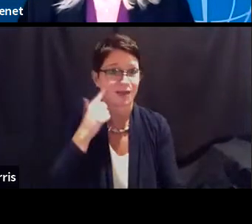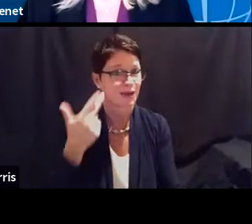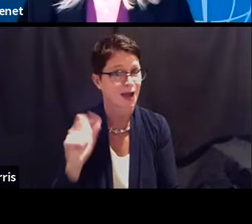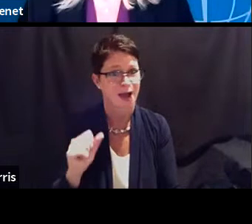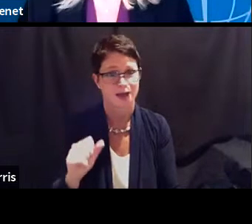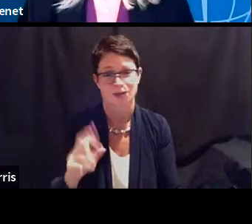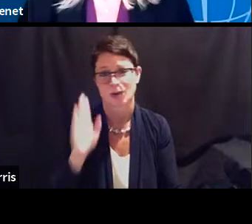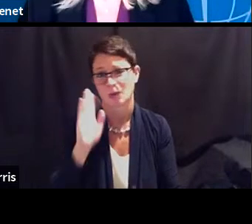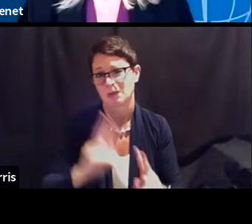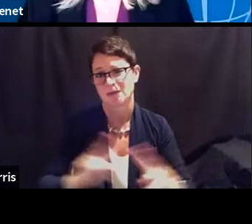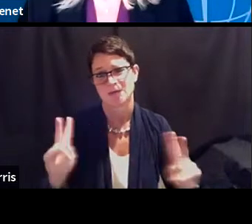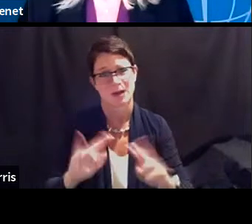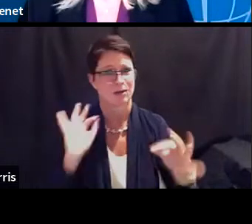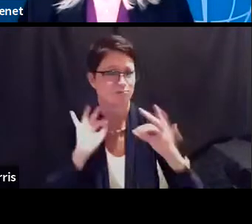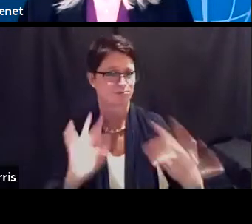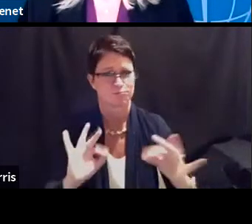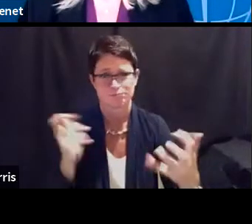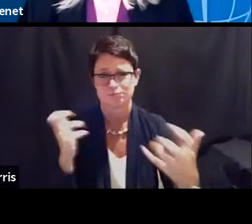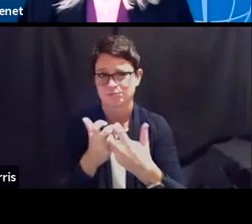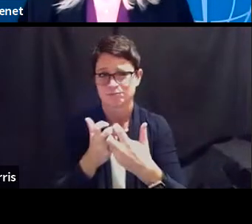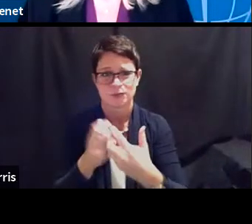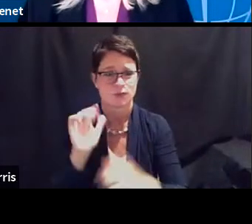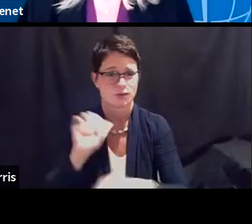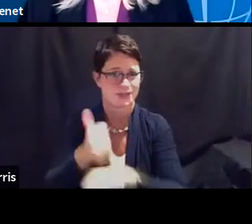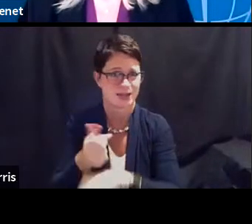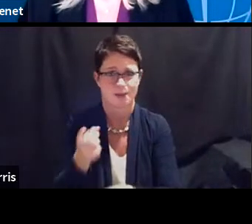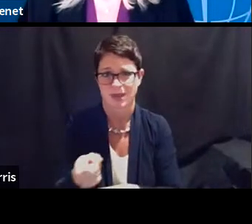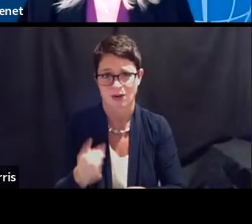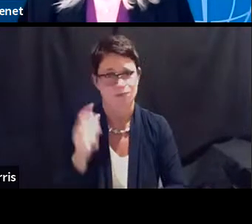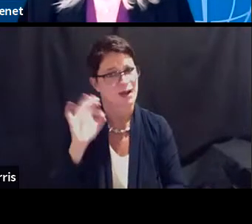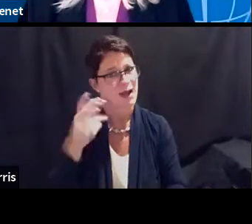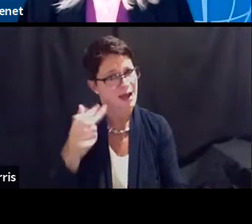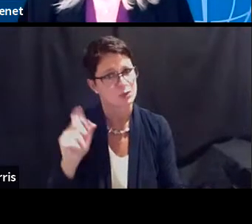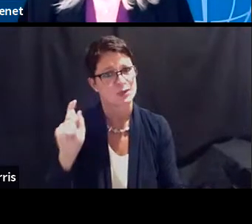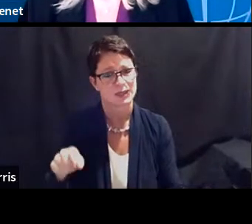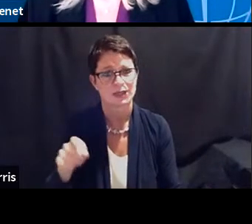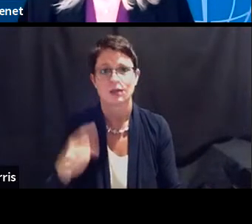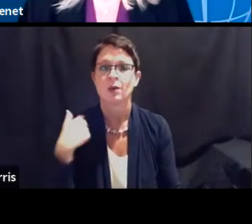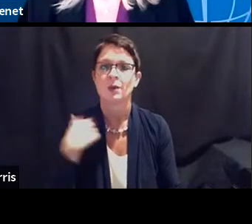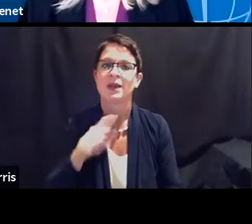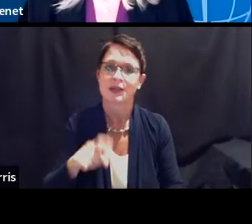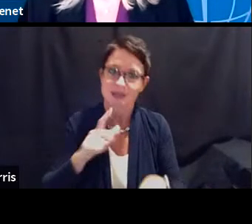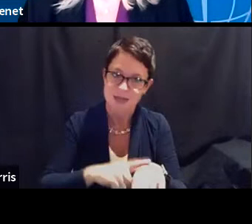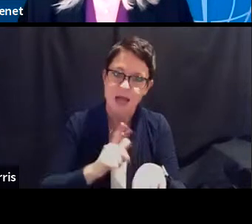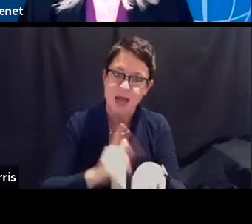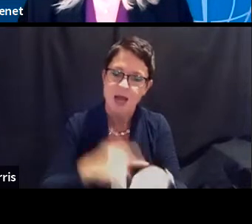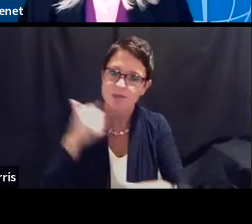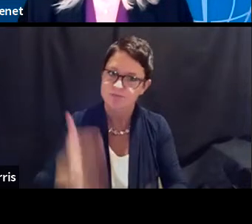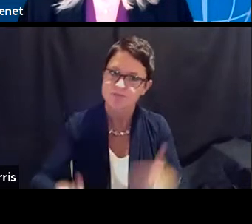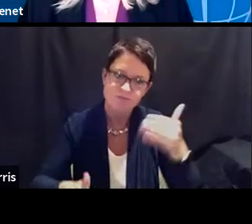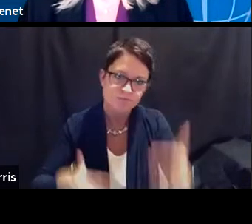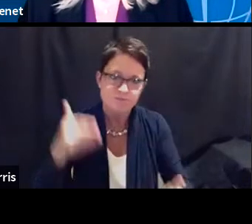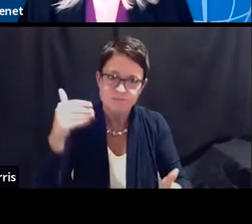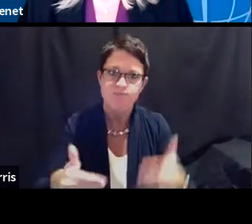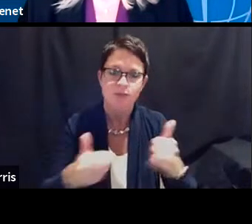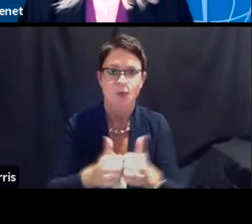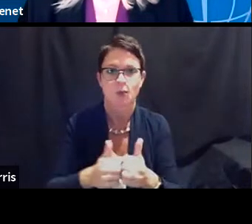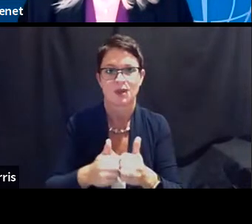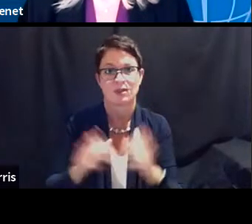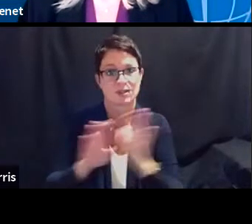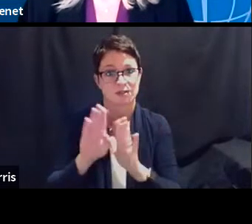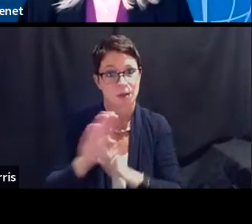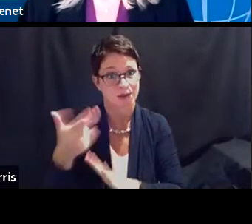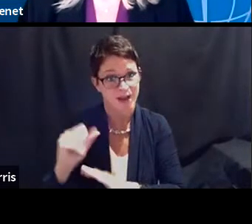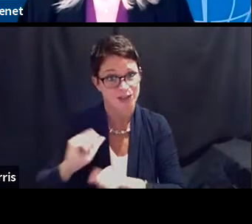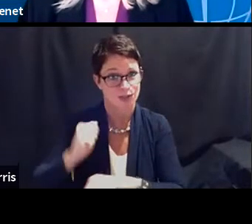be very appropriate to try to put there. And we have to realize that this is going to take a while. And with the development of a high school,